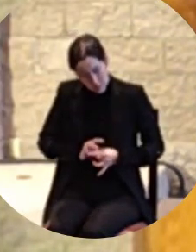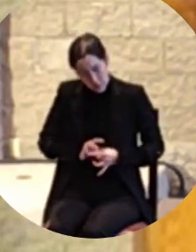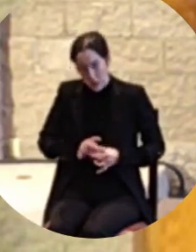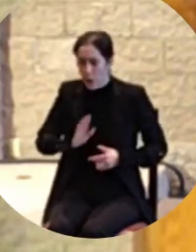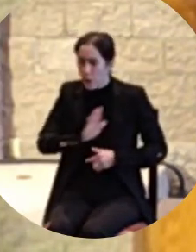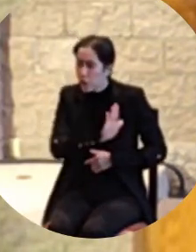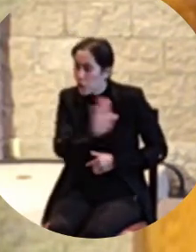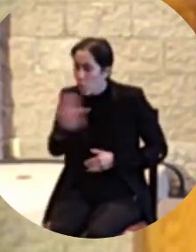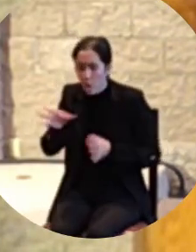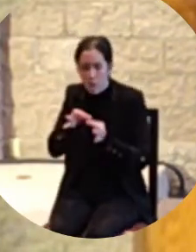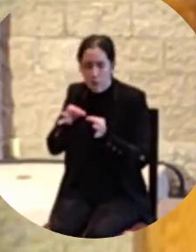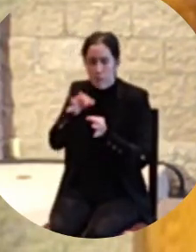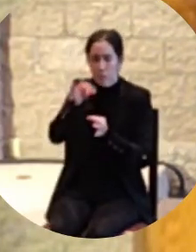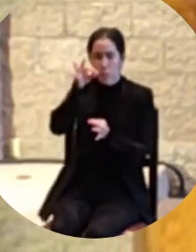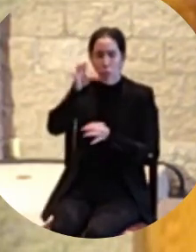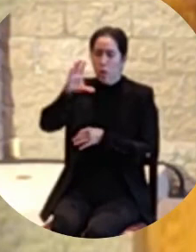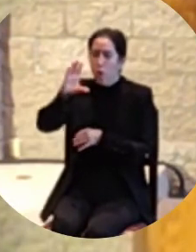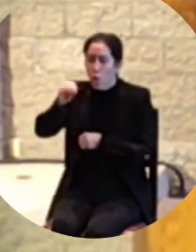co-creation.